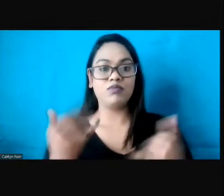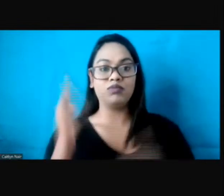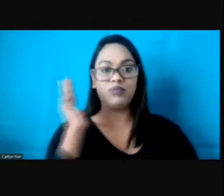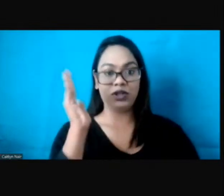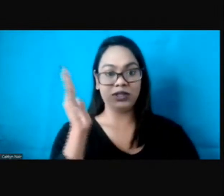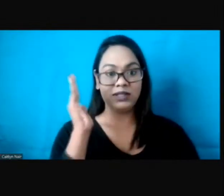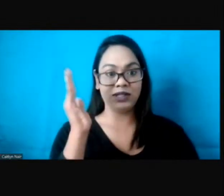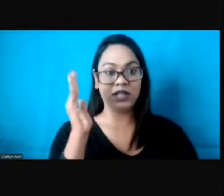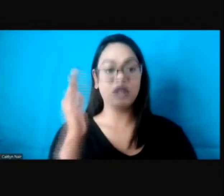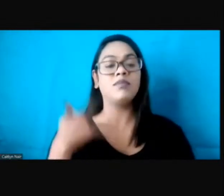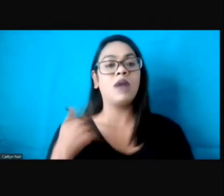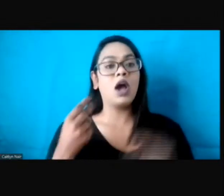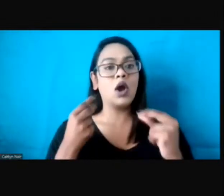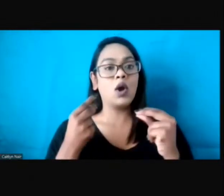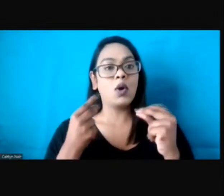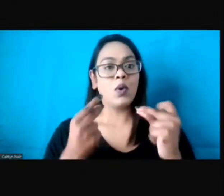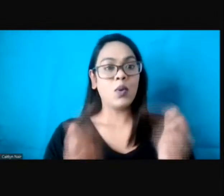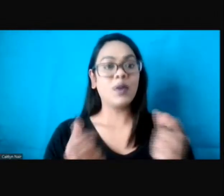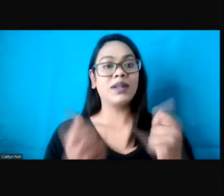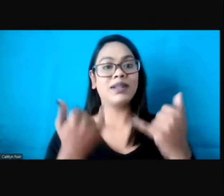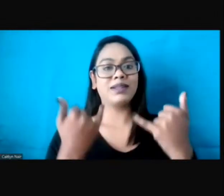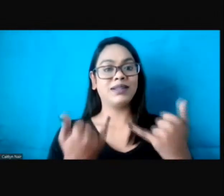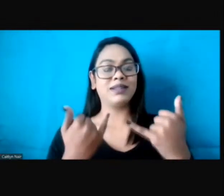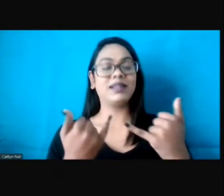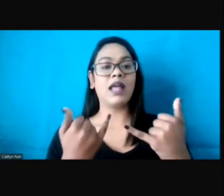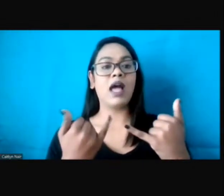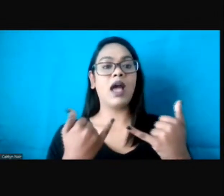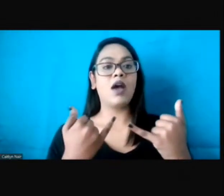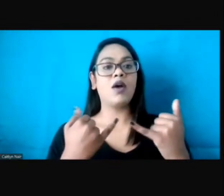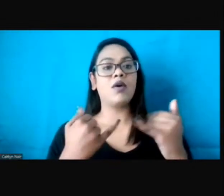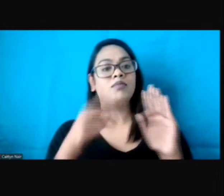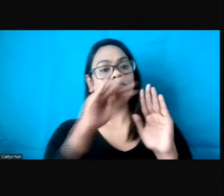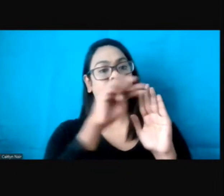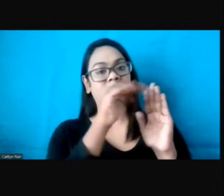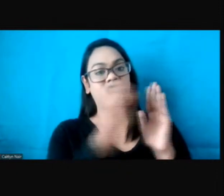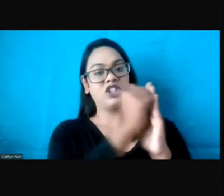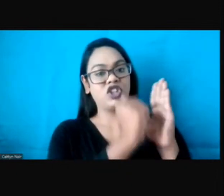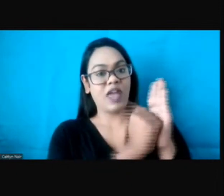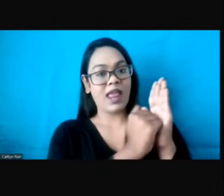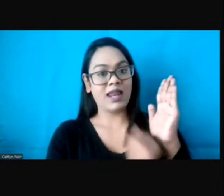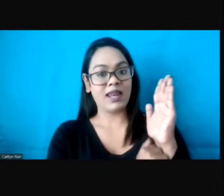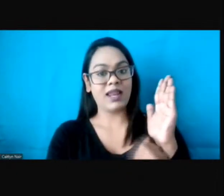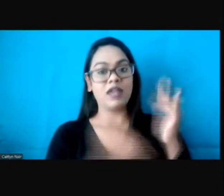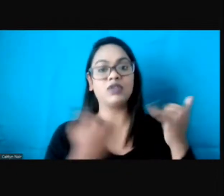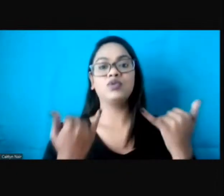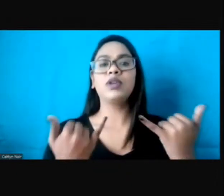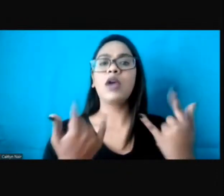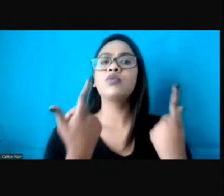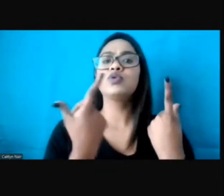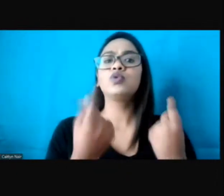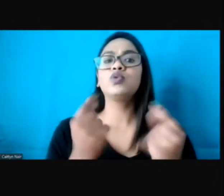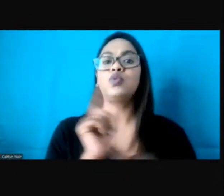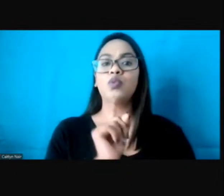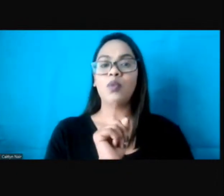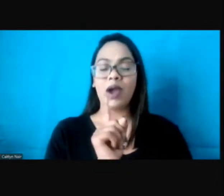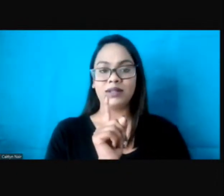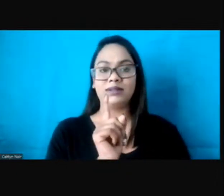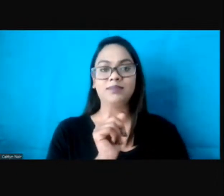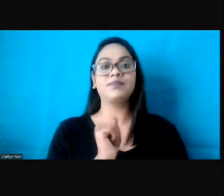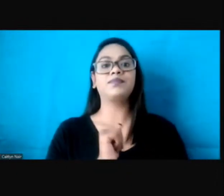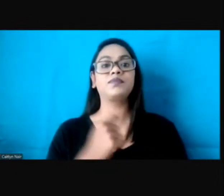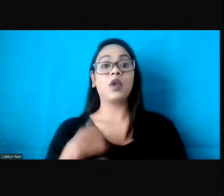to quickly take through the lineup of the day. As usual, we're going to start with the